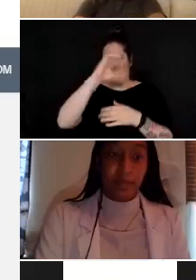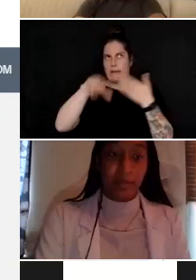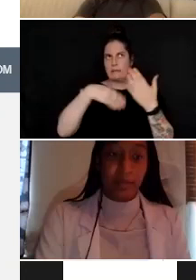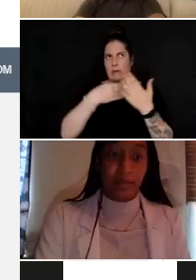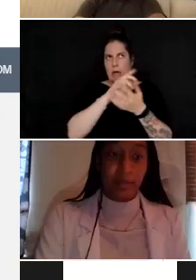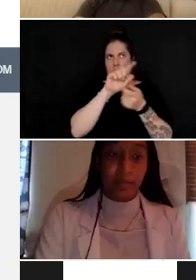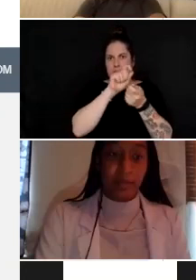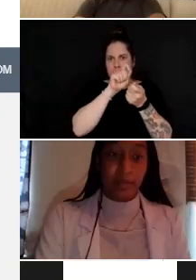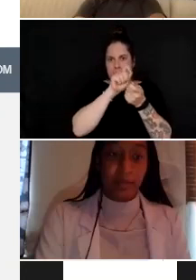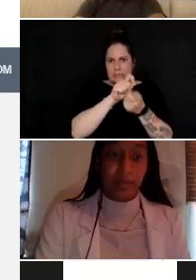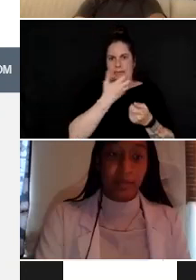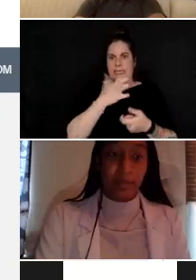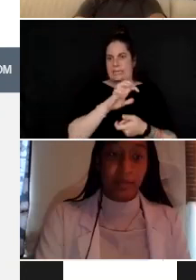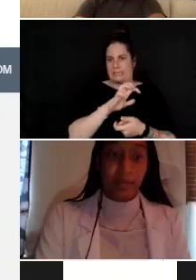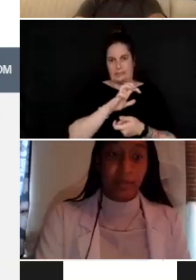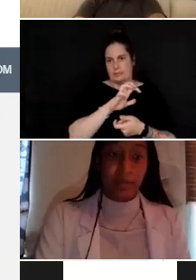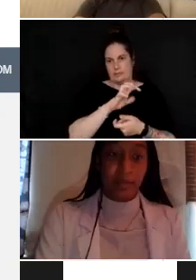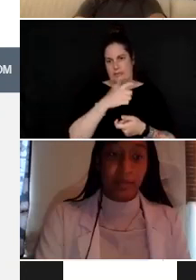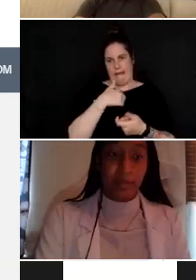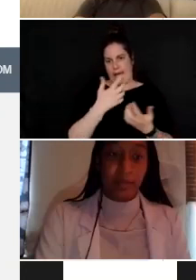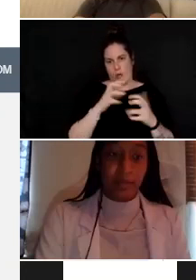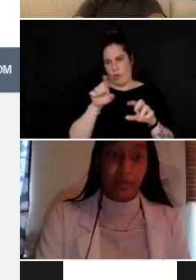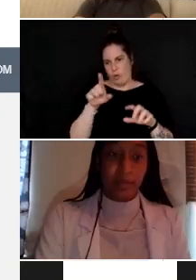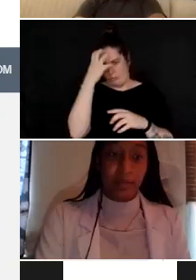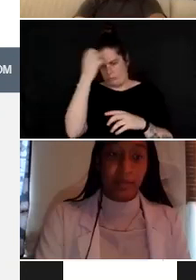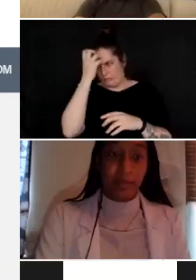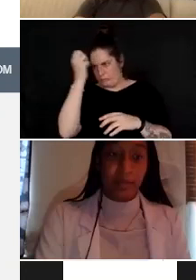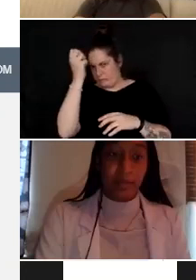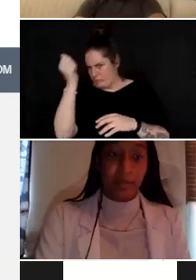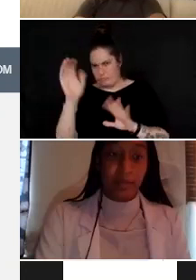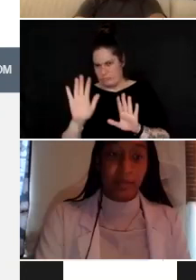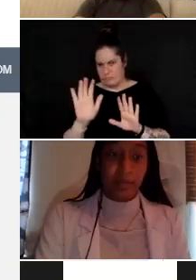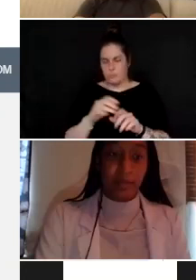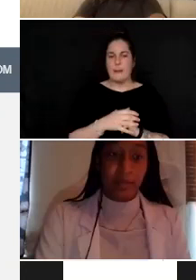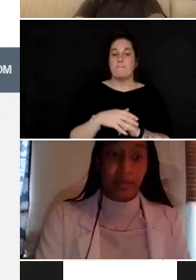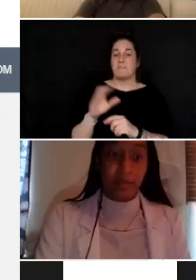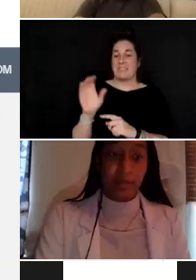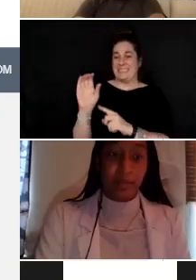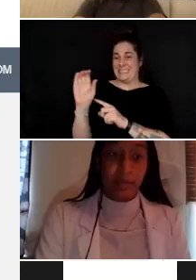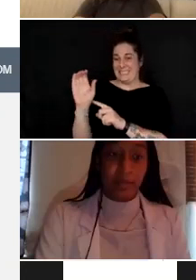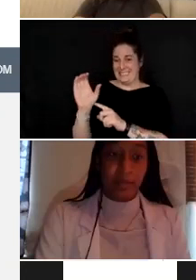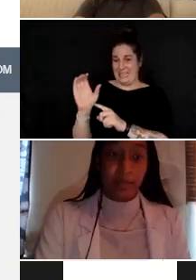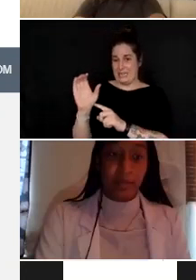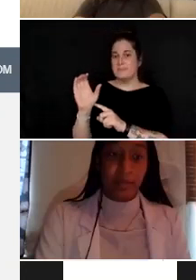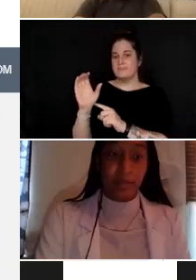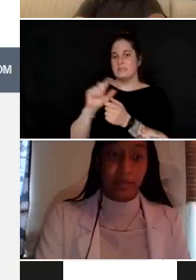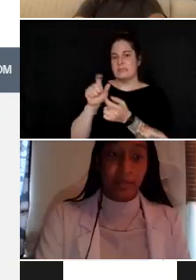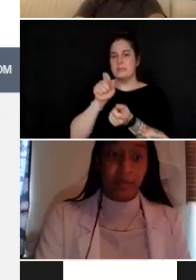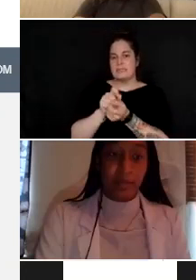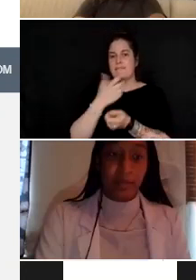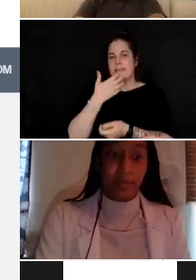And what that specific heat, that value C, what it tells us